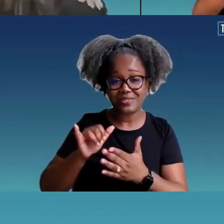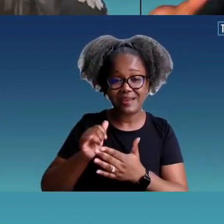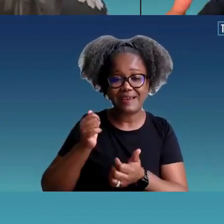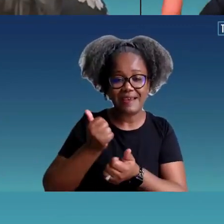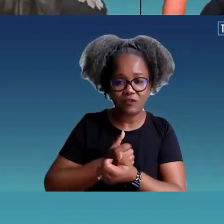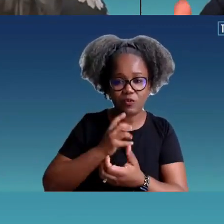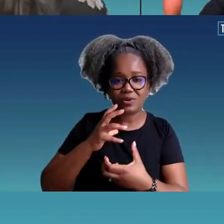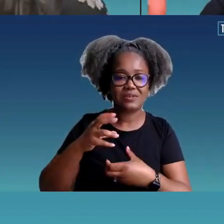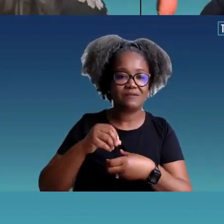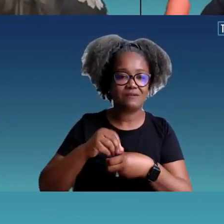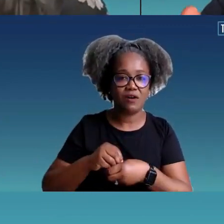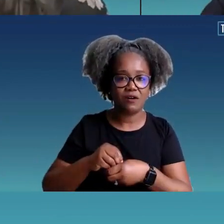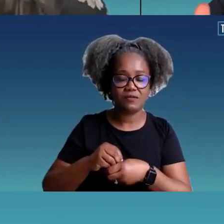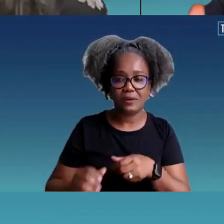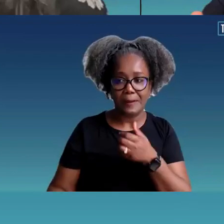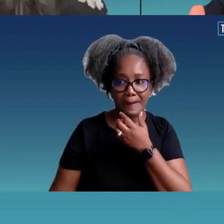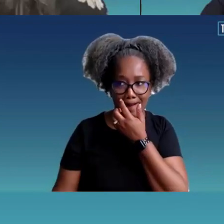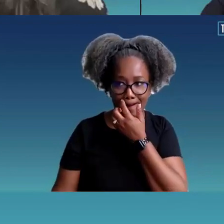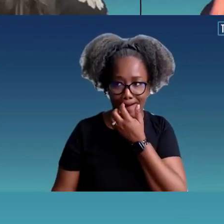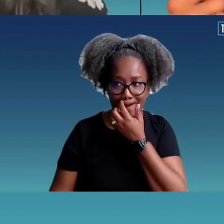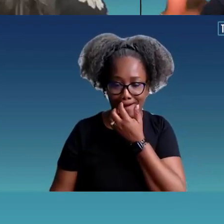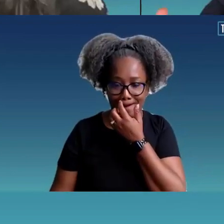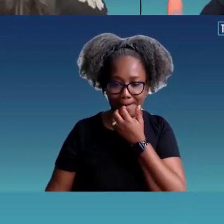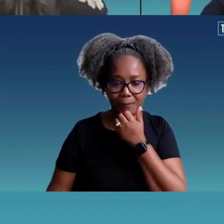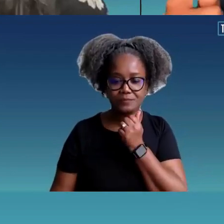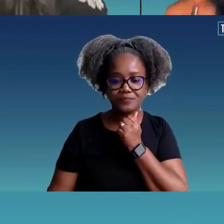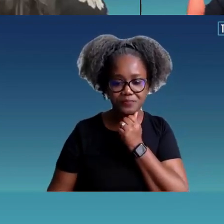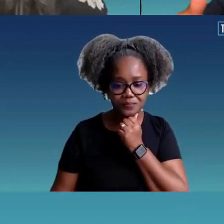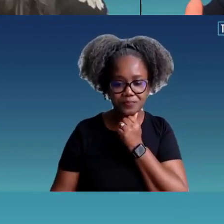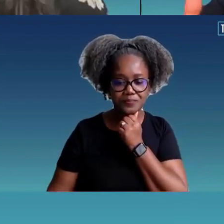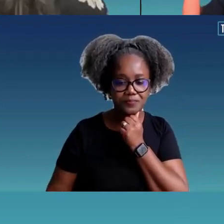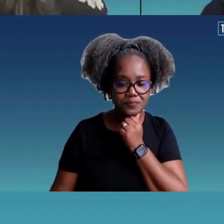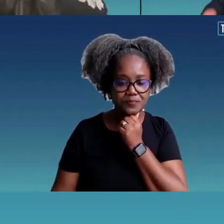all, I heard a couple things I want to pull out. Number one, this takes